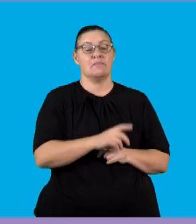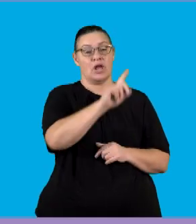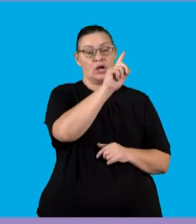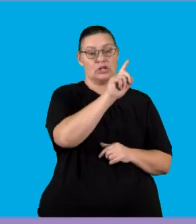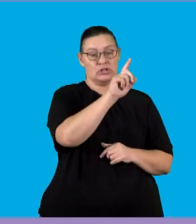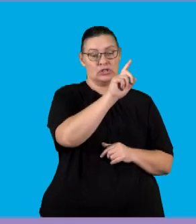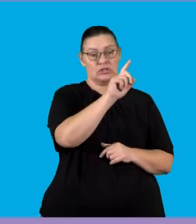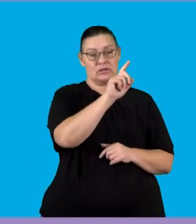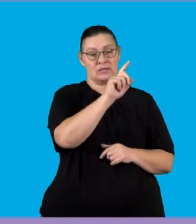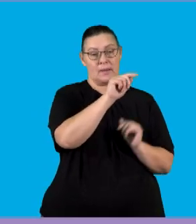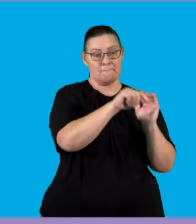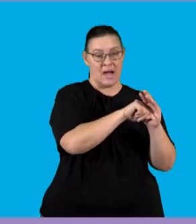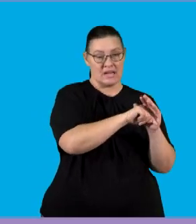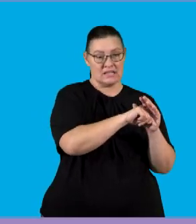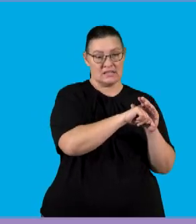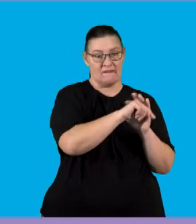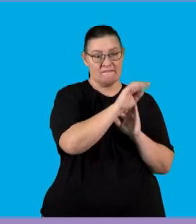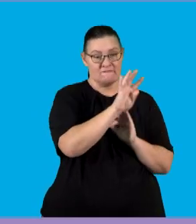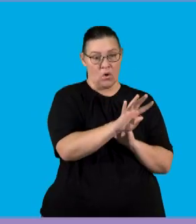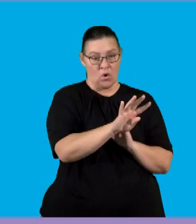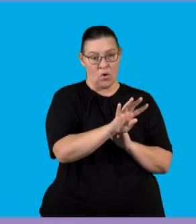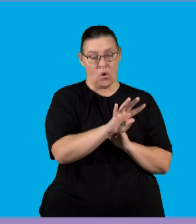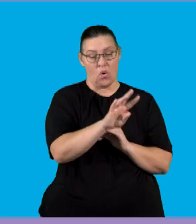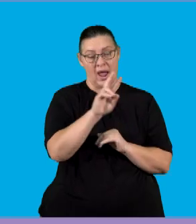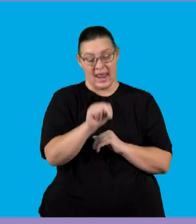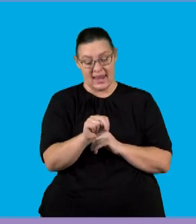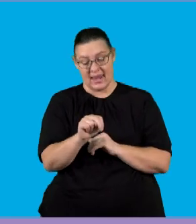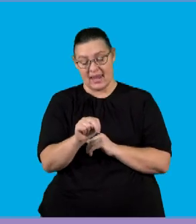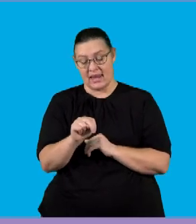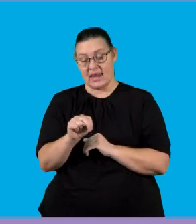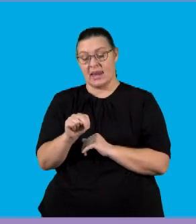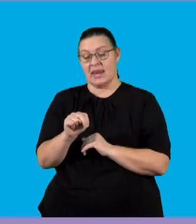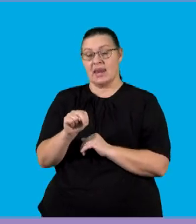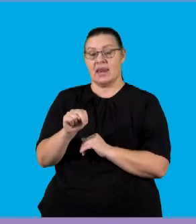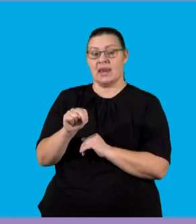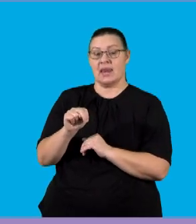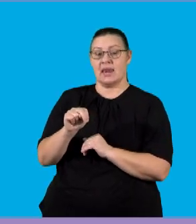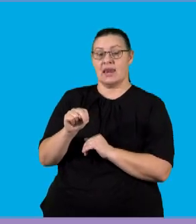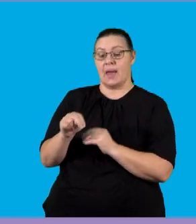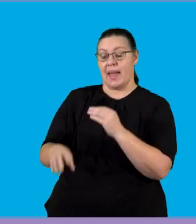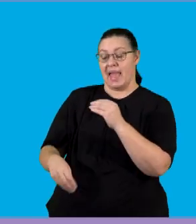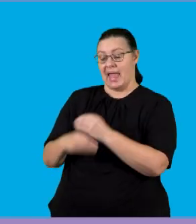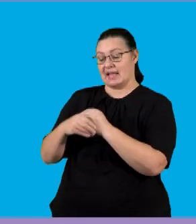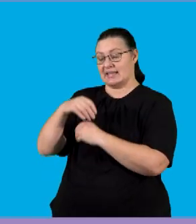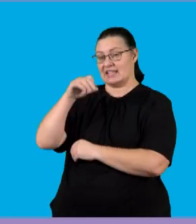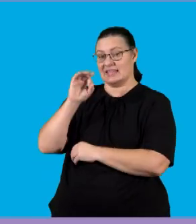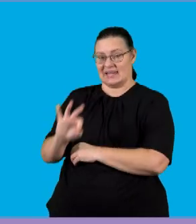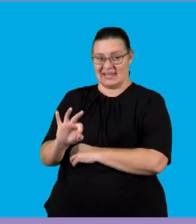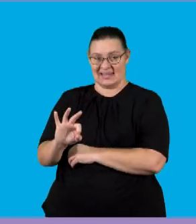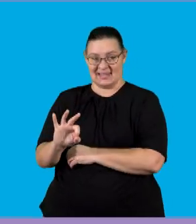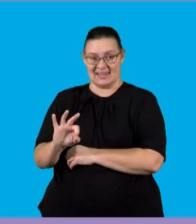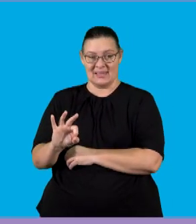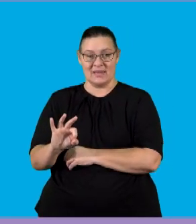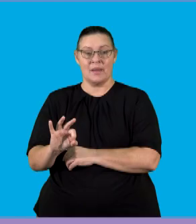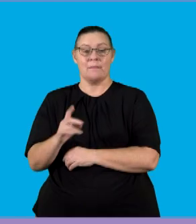negative 4. We are going to multiply that by our term number, which is going to be n, and we are going to add 3, and that